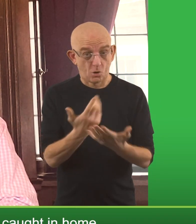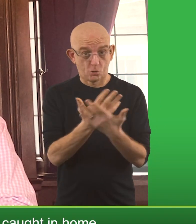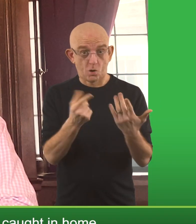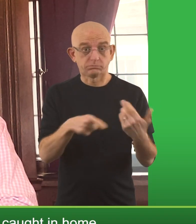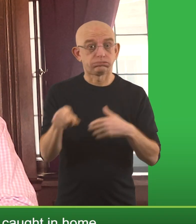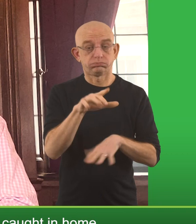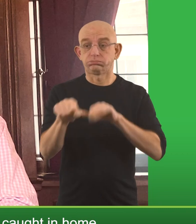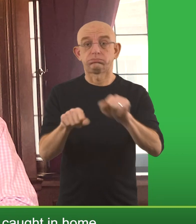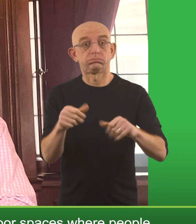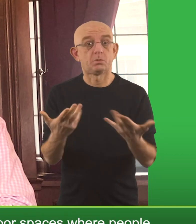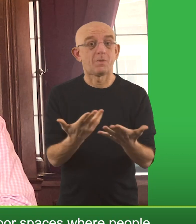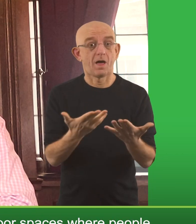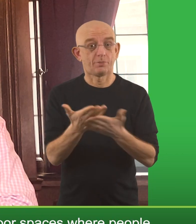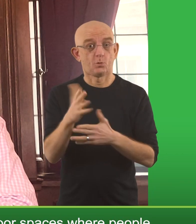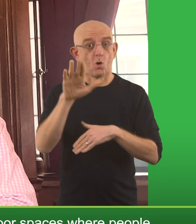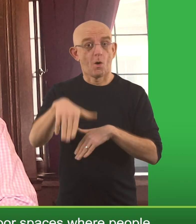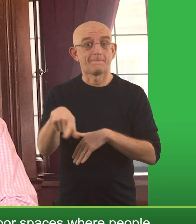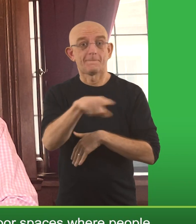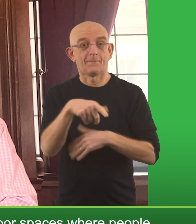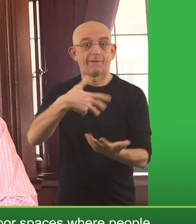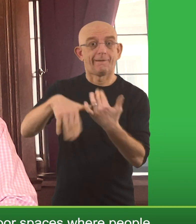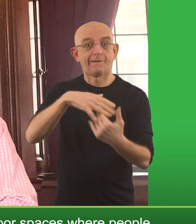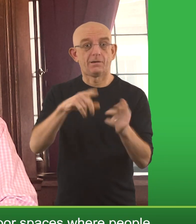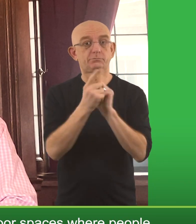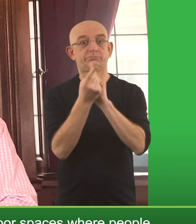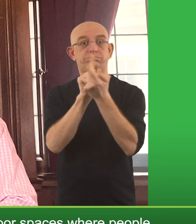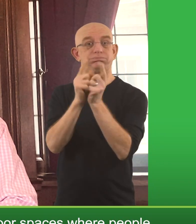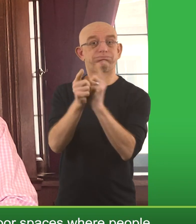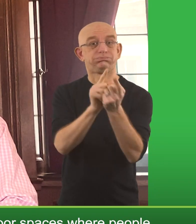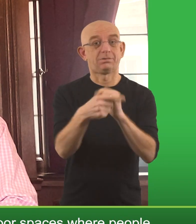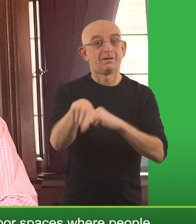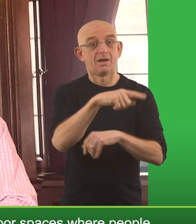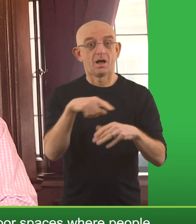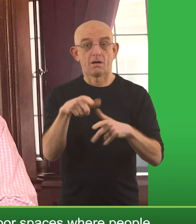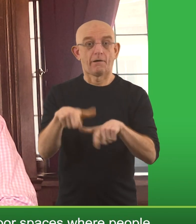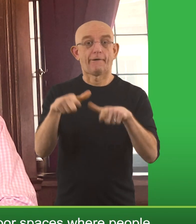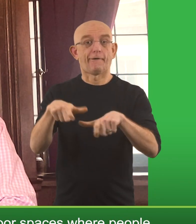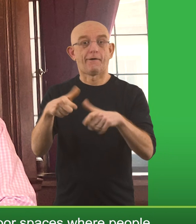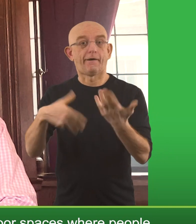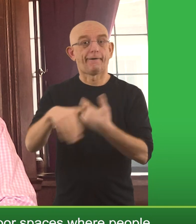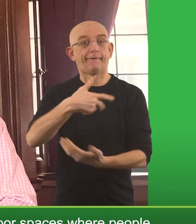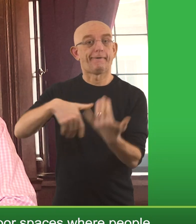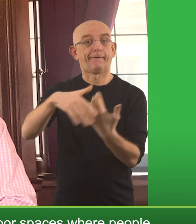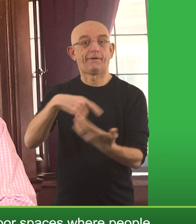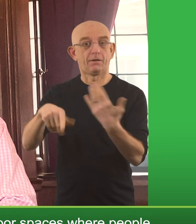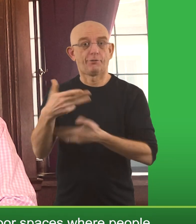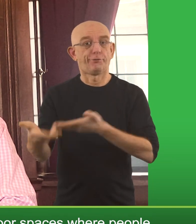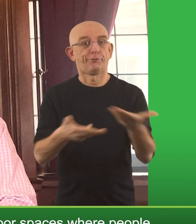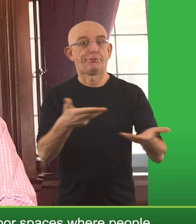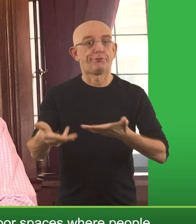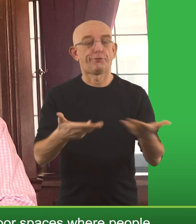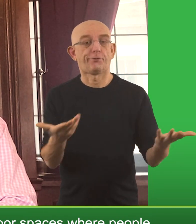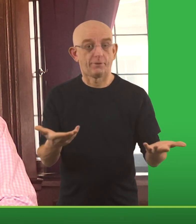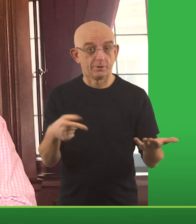cases are caught in home, and it spreads much more easily in indoor spaces where people are in close contact with each other for quite